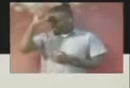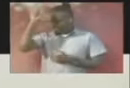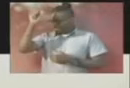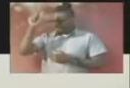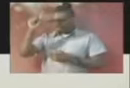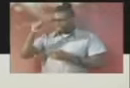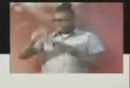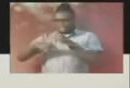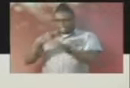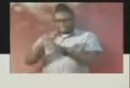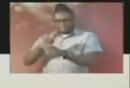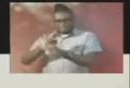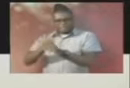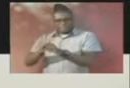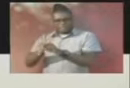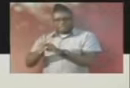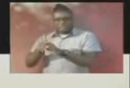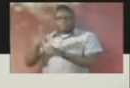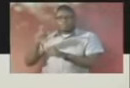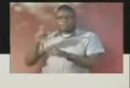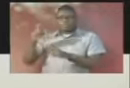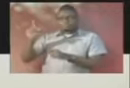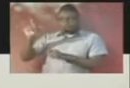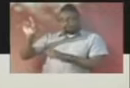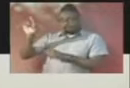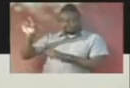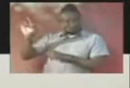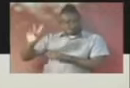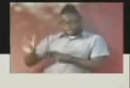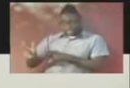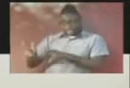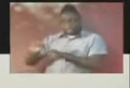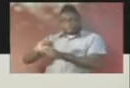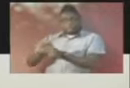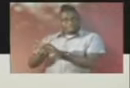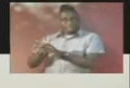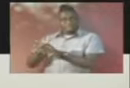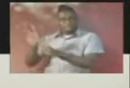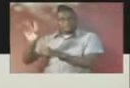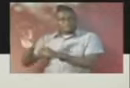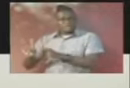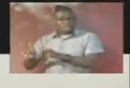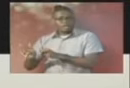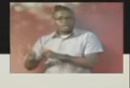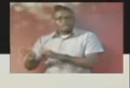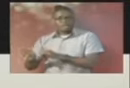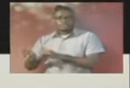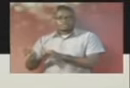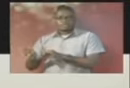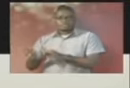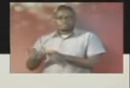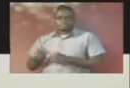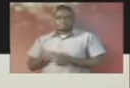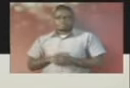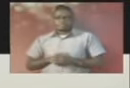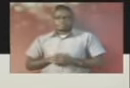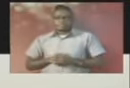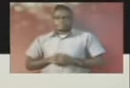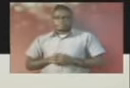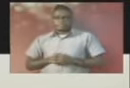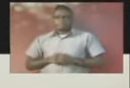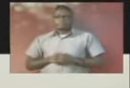in Venezuela. Worst case scenario and TNT by